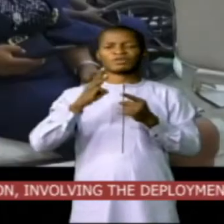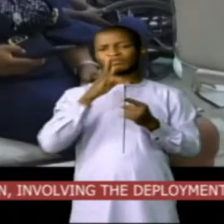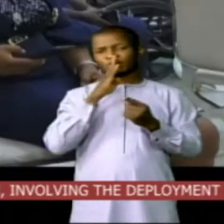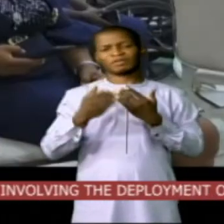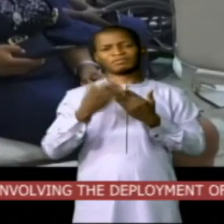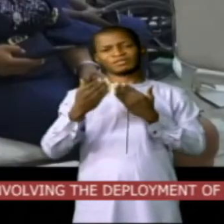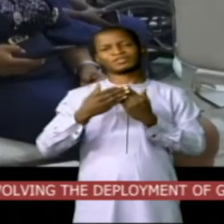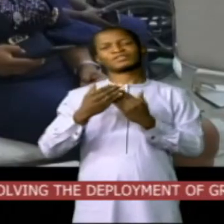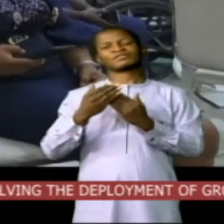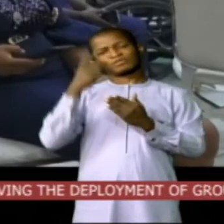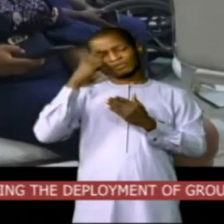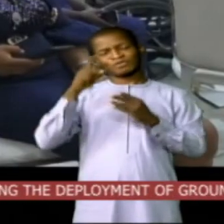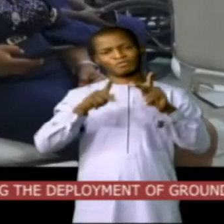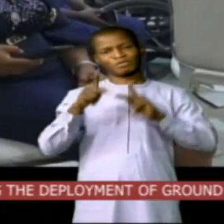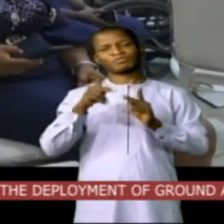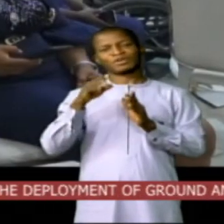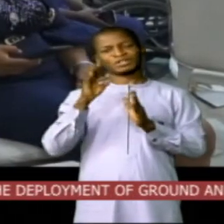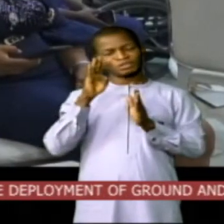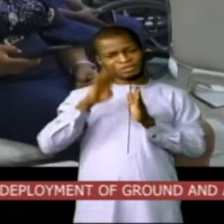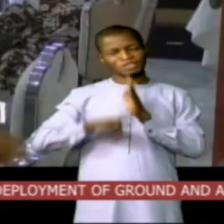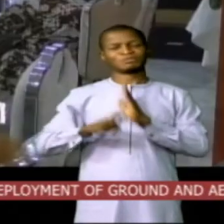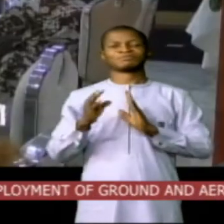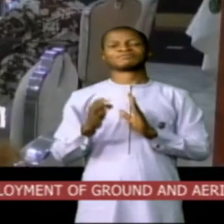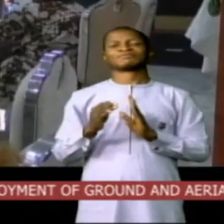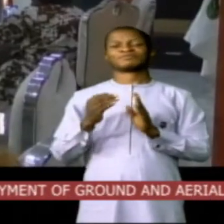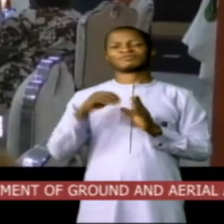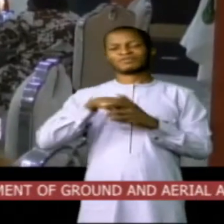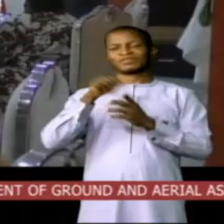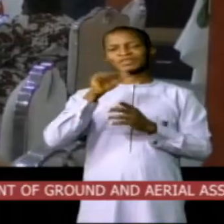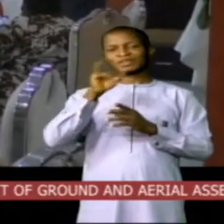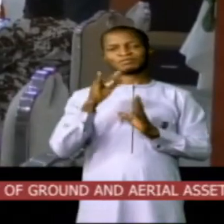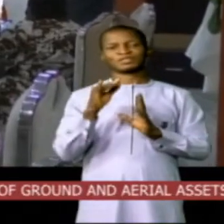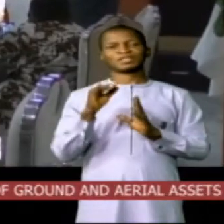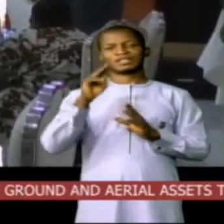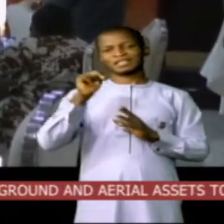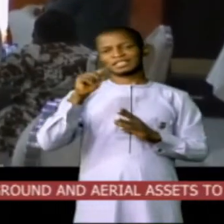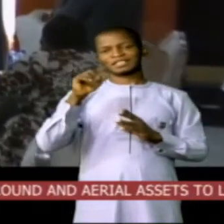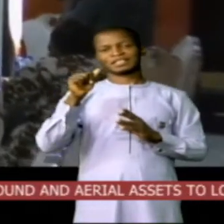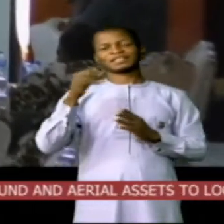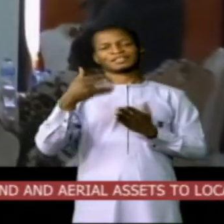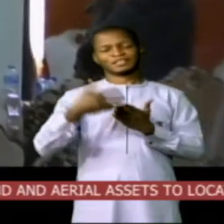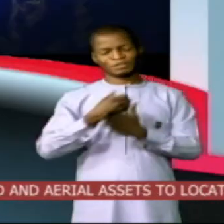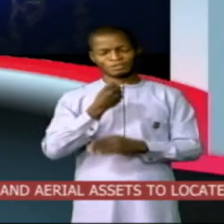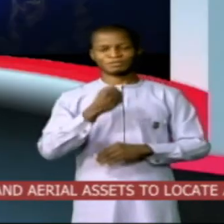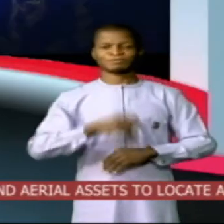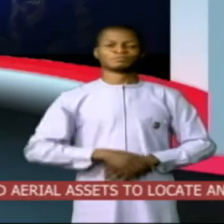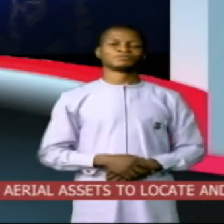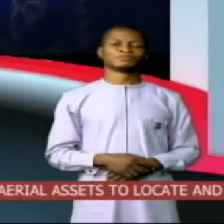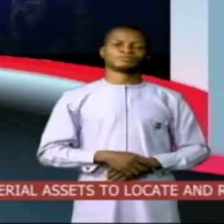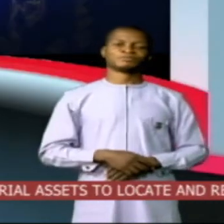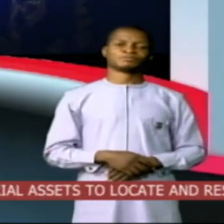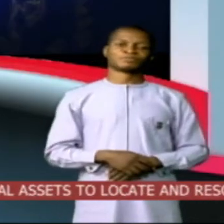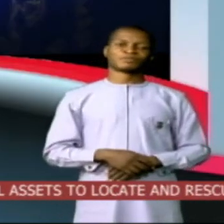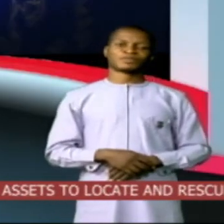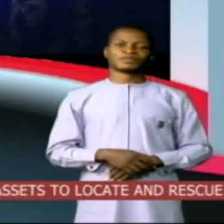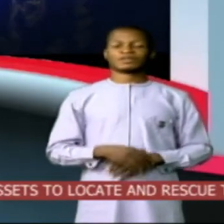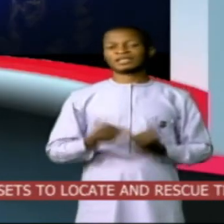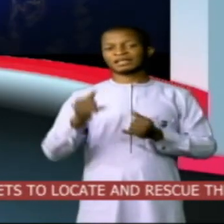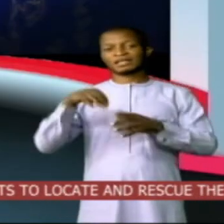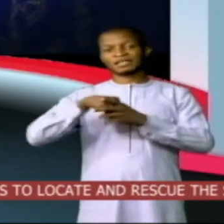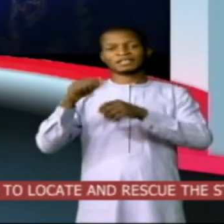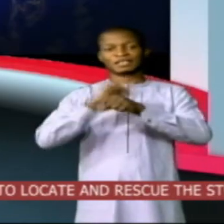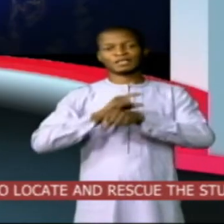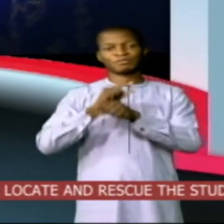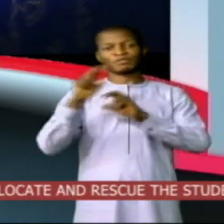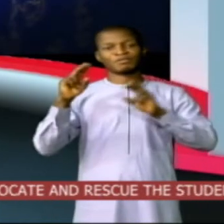people. In Abuja, Onengiye Fineface, NTA News. In labor matters now,